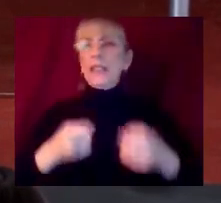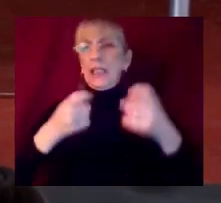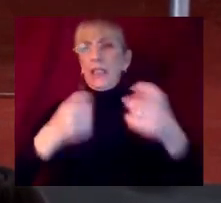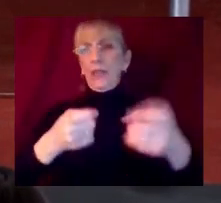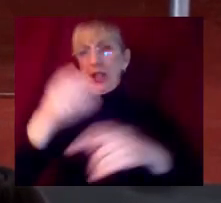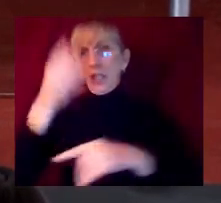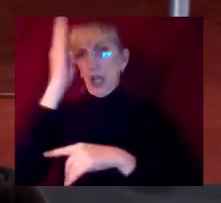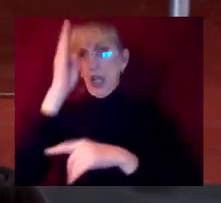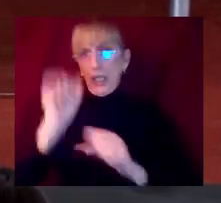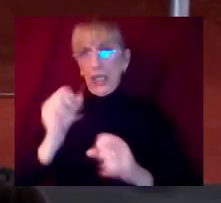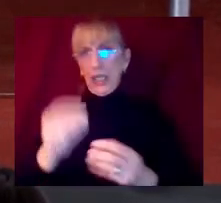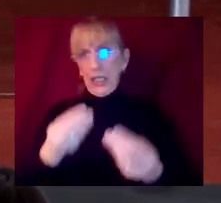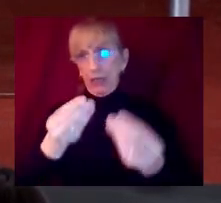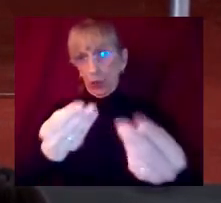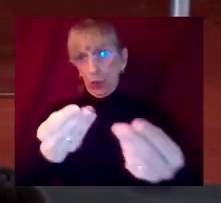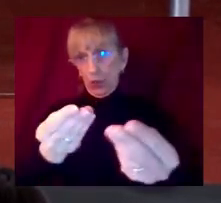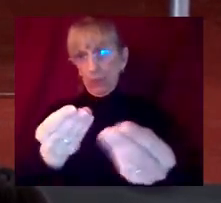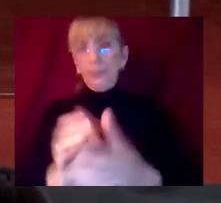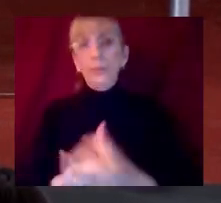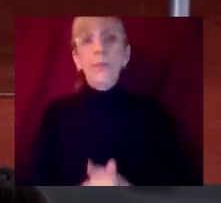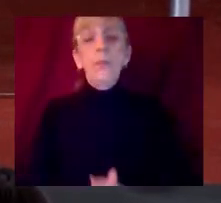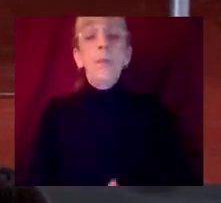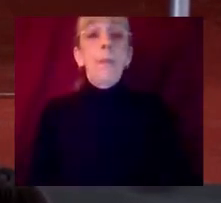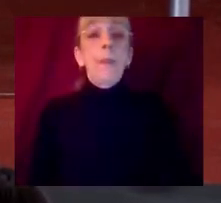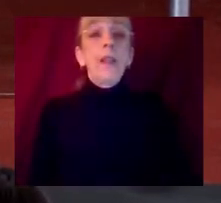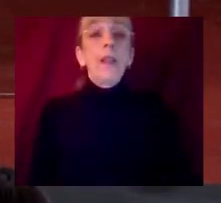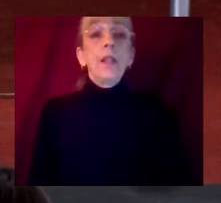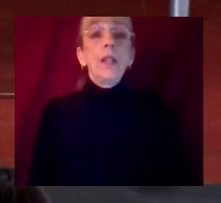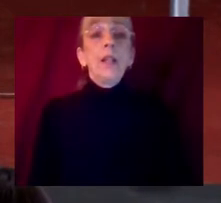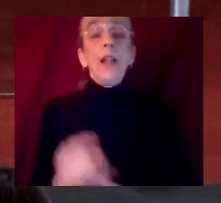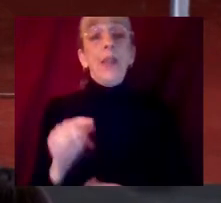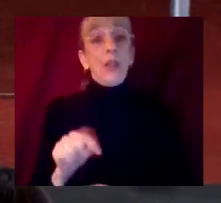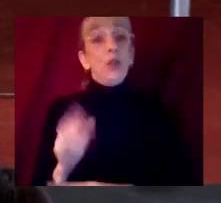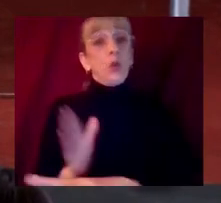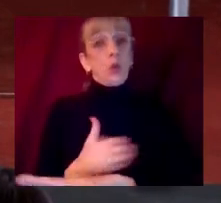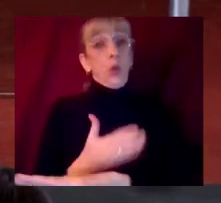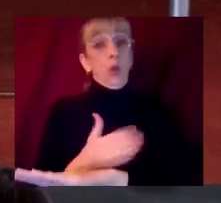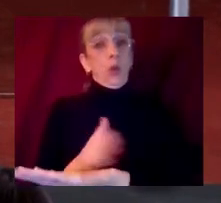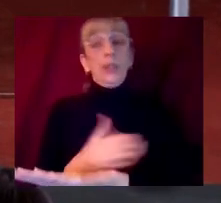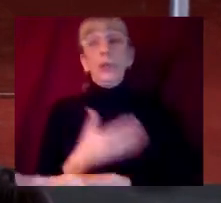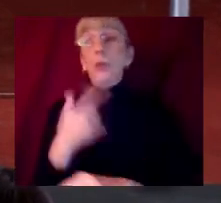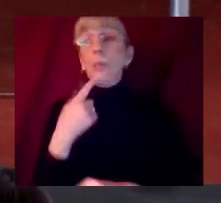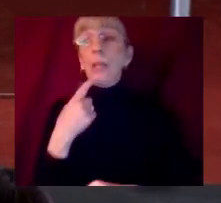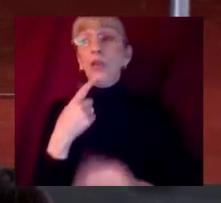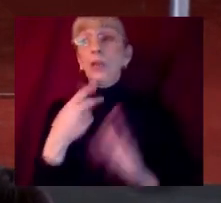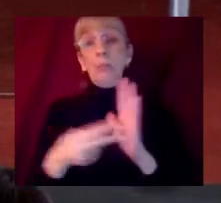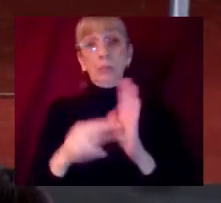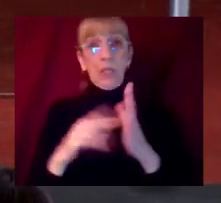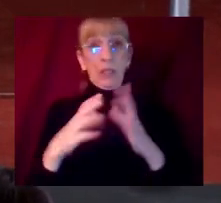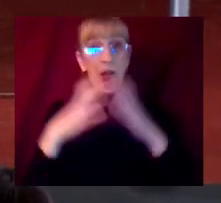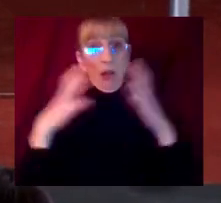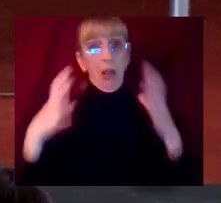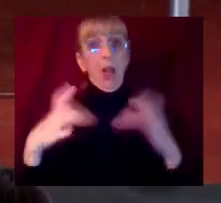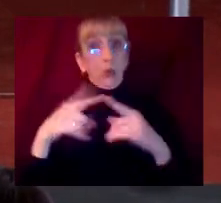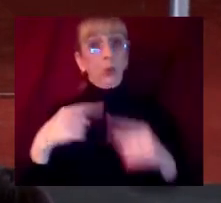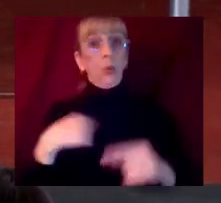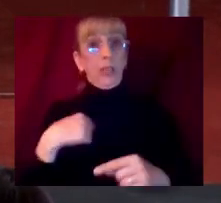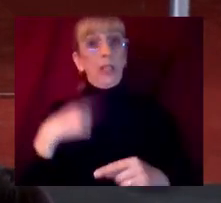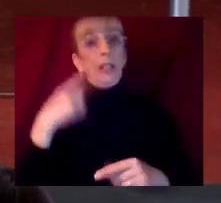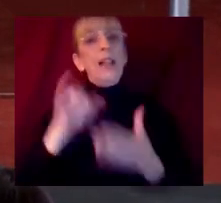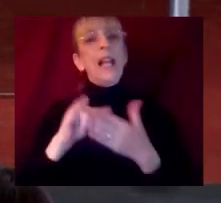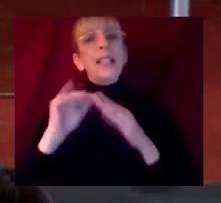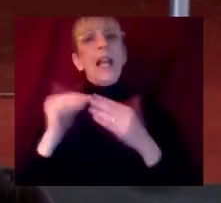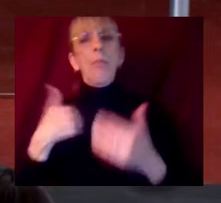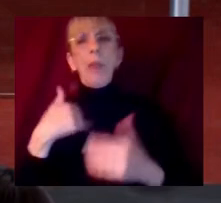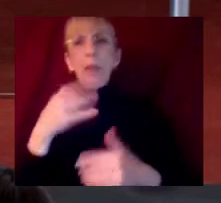you. And I really, this little song, as we mentioned, means a lot to me because that's how my mom was. She knew we didn't